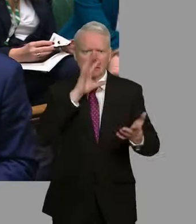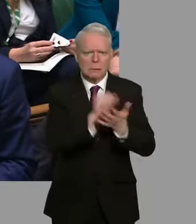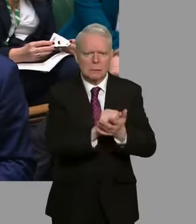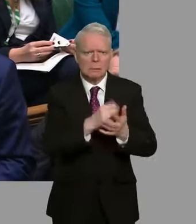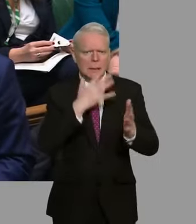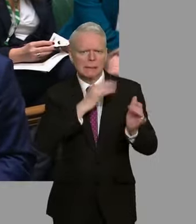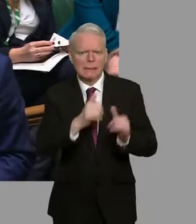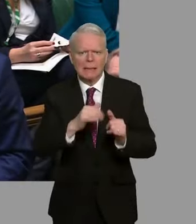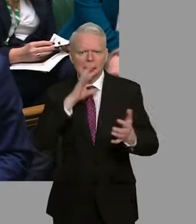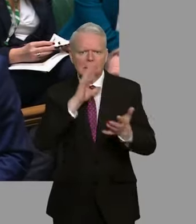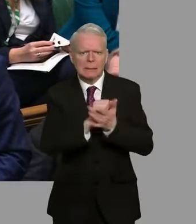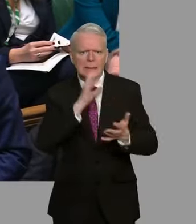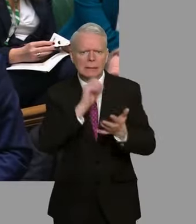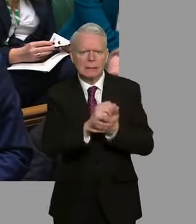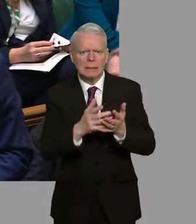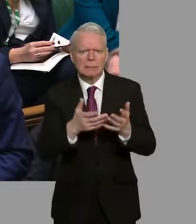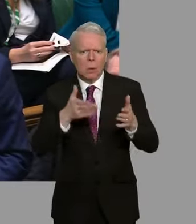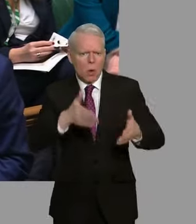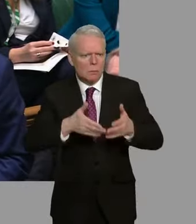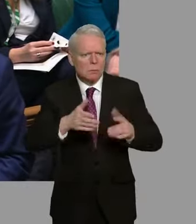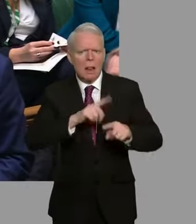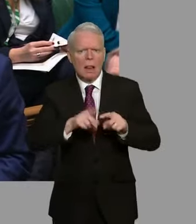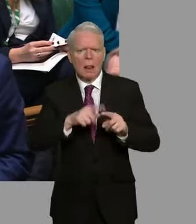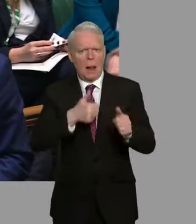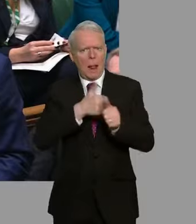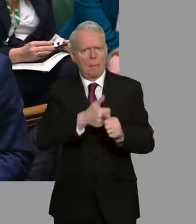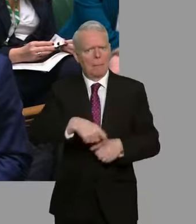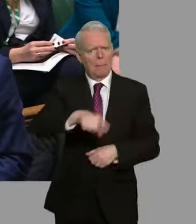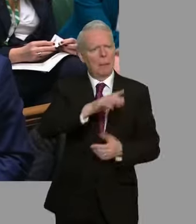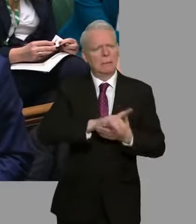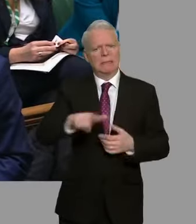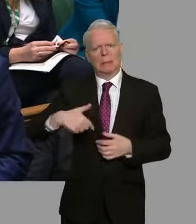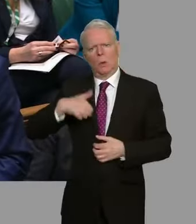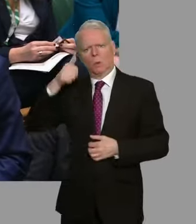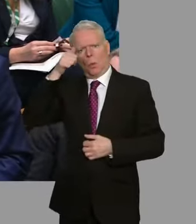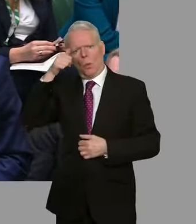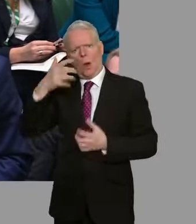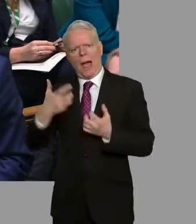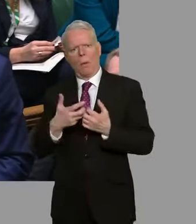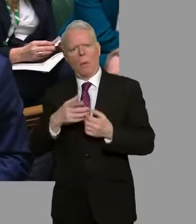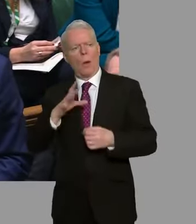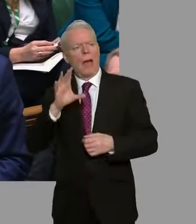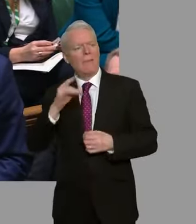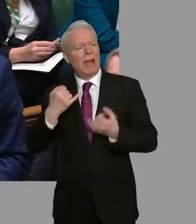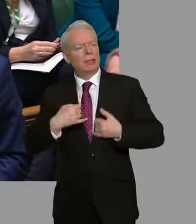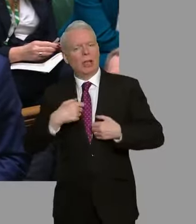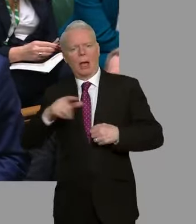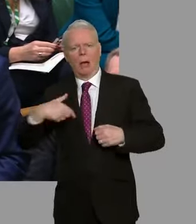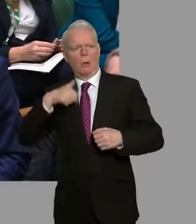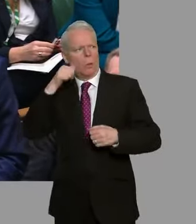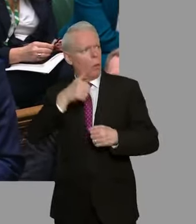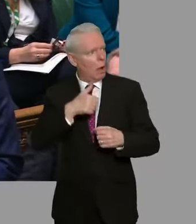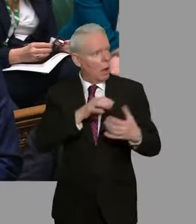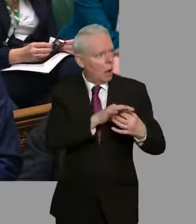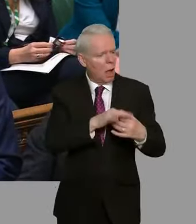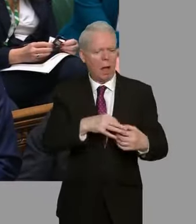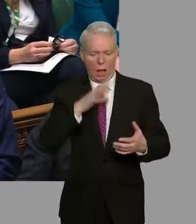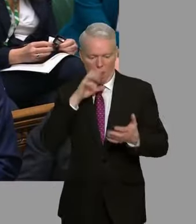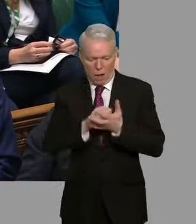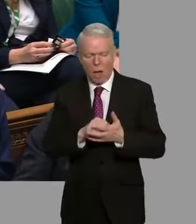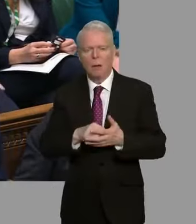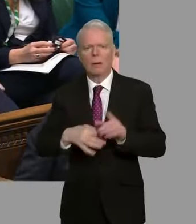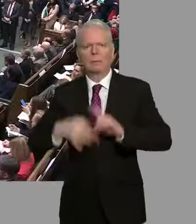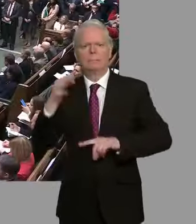quickly, but will also provide valuable surveillance data to help global public health and protect our NHS from these